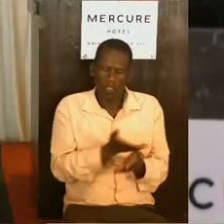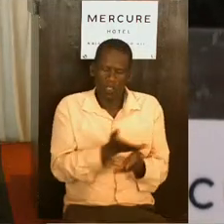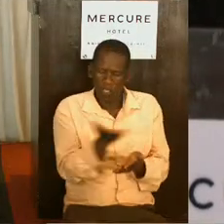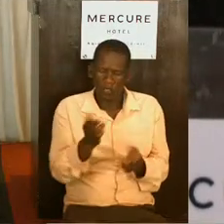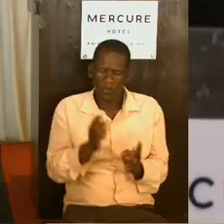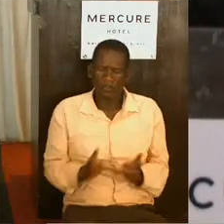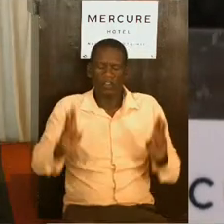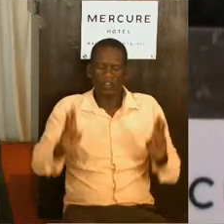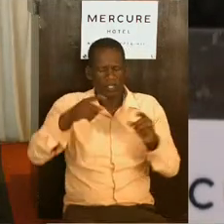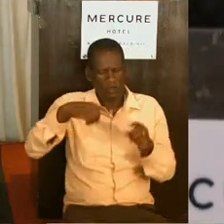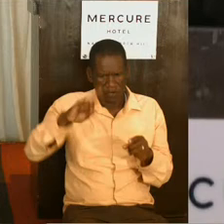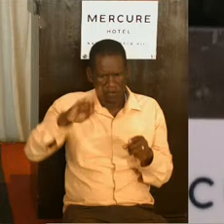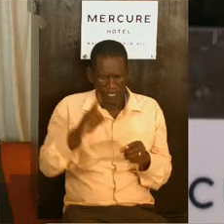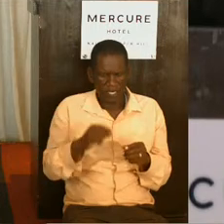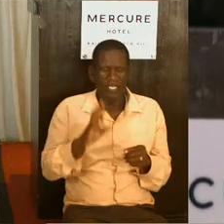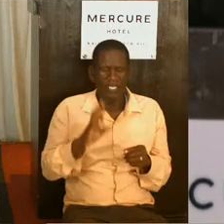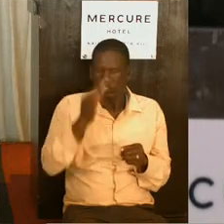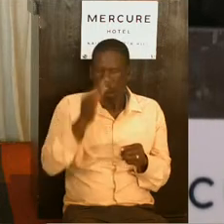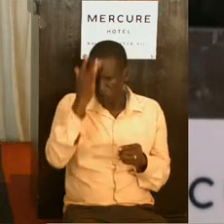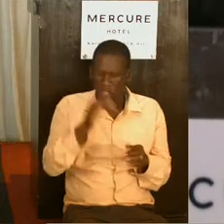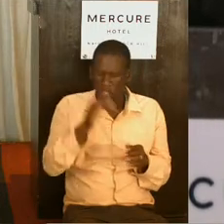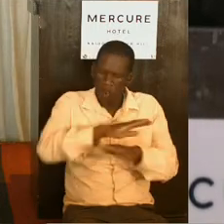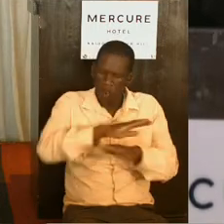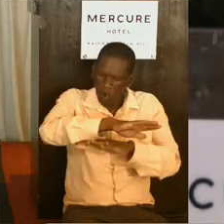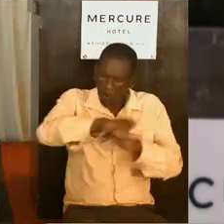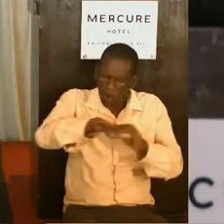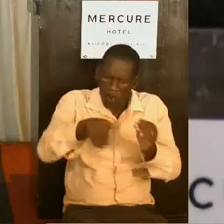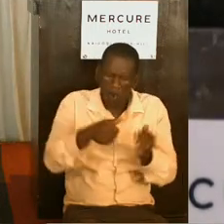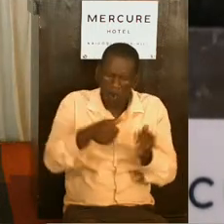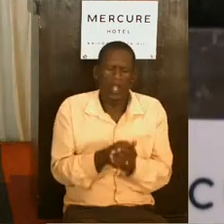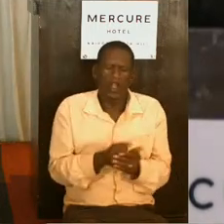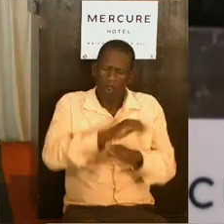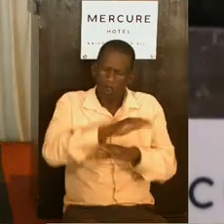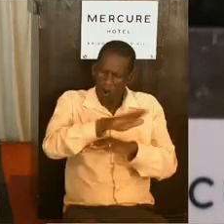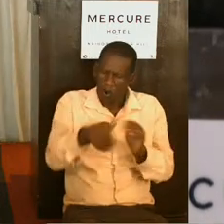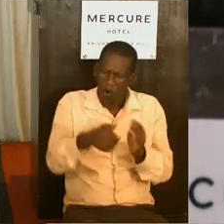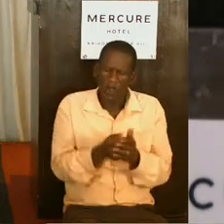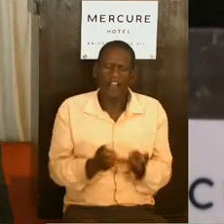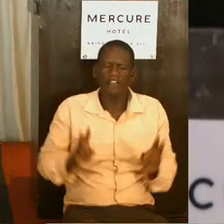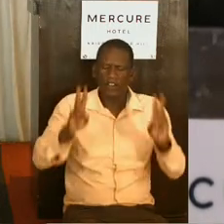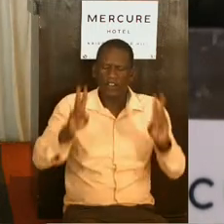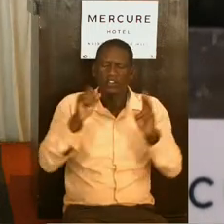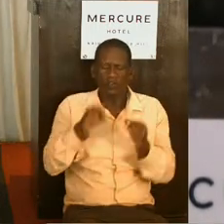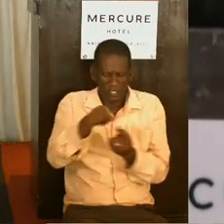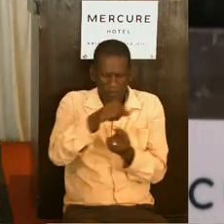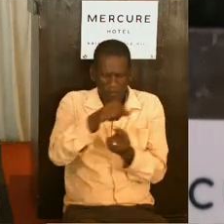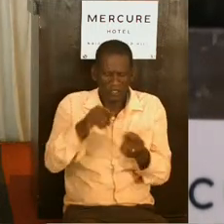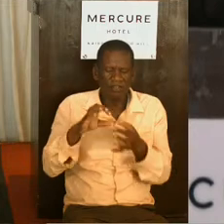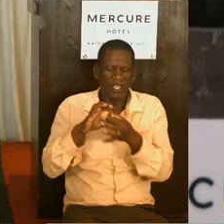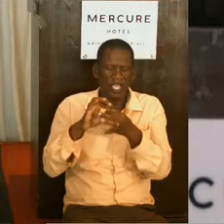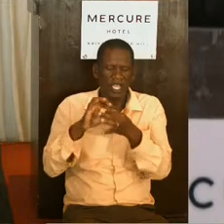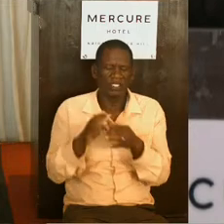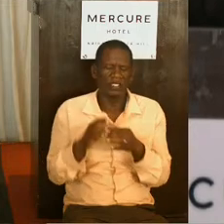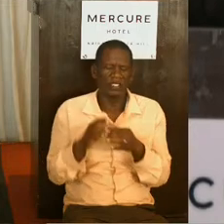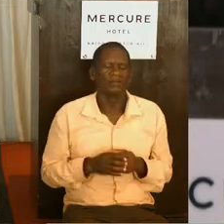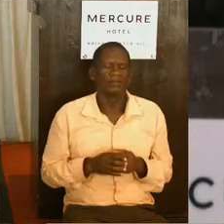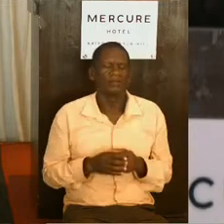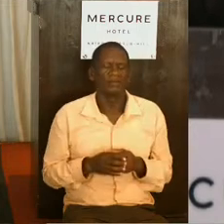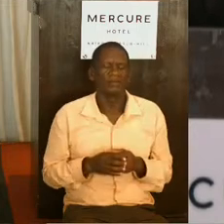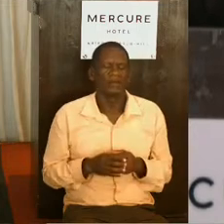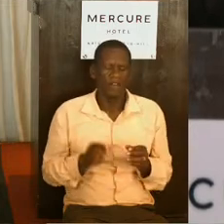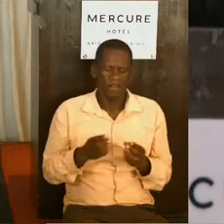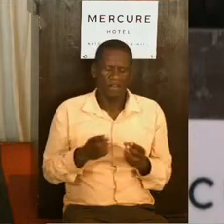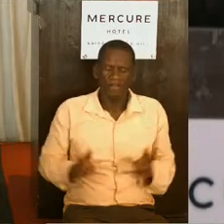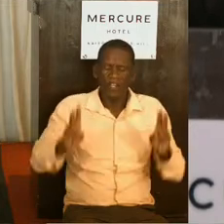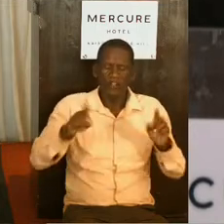values are right because they are all they are the values of their particular culture a